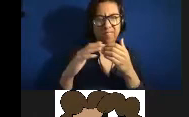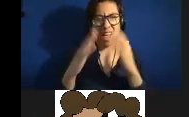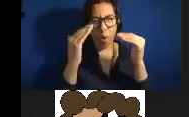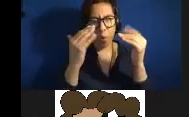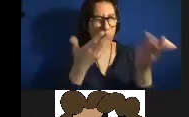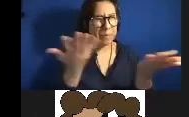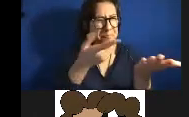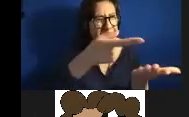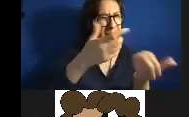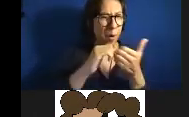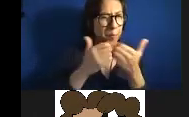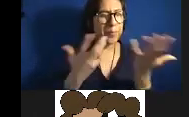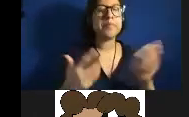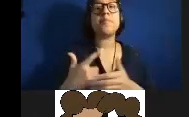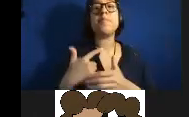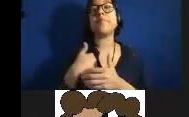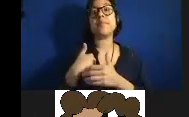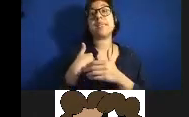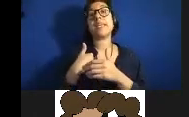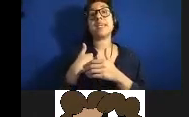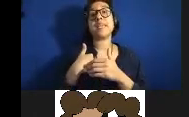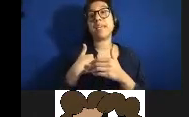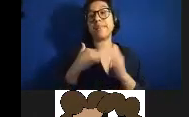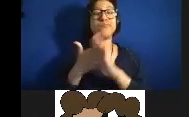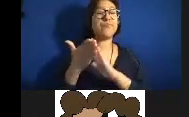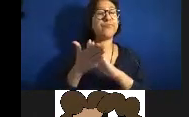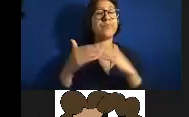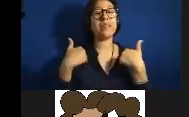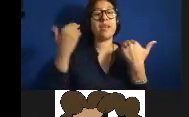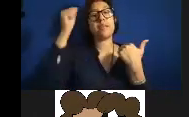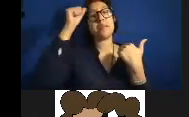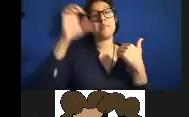me. I think so. I've been running this young men's program for